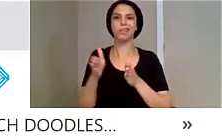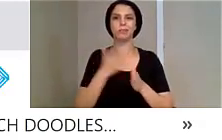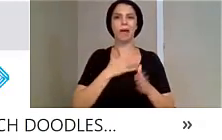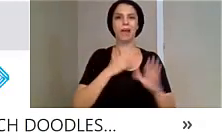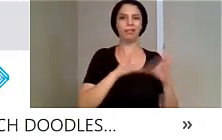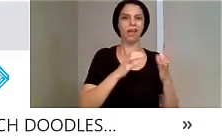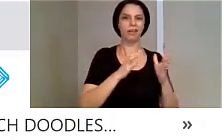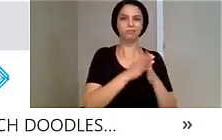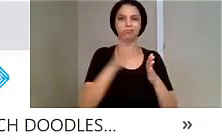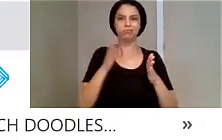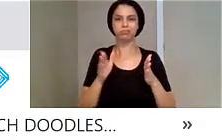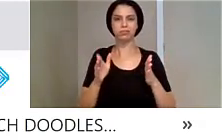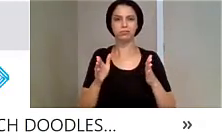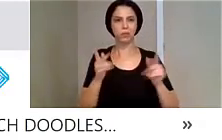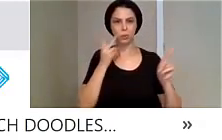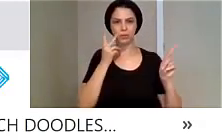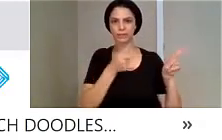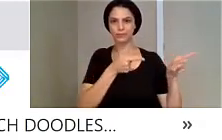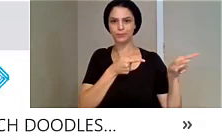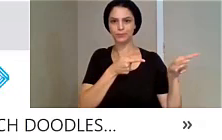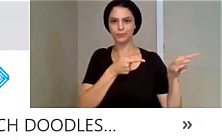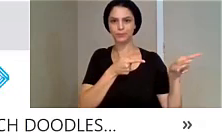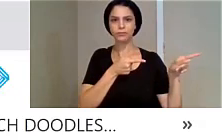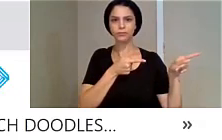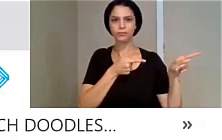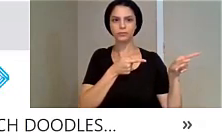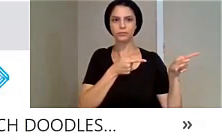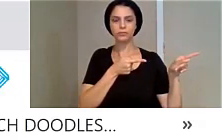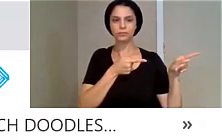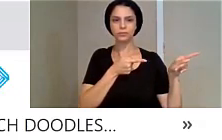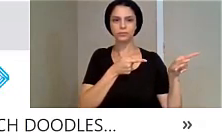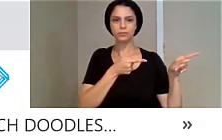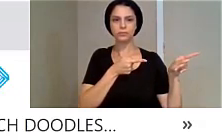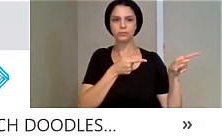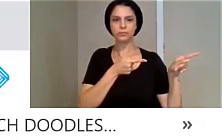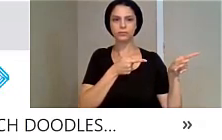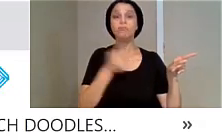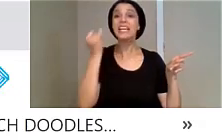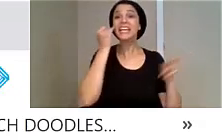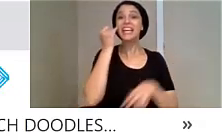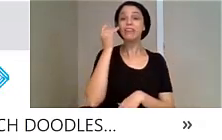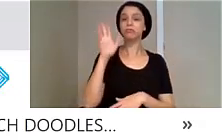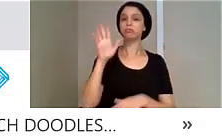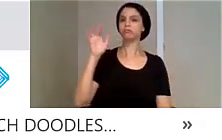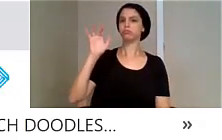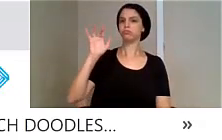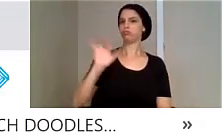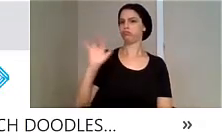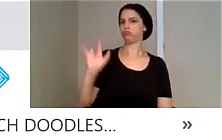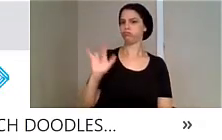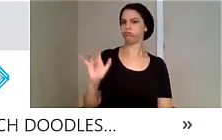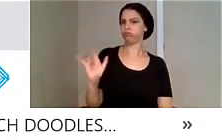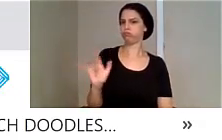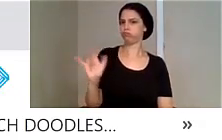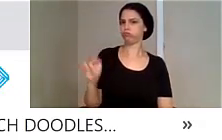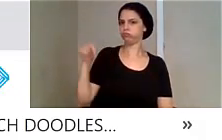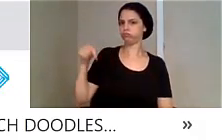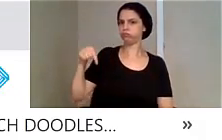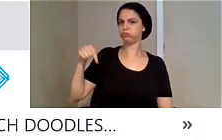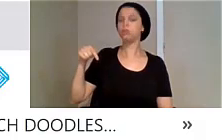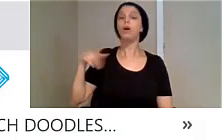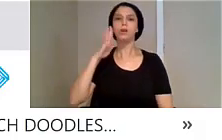course, and then just to the right, here is that assignment. If I want to scroll to the bottom and start to put in